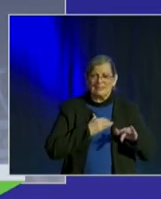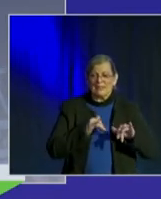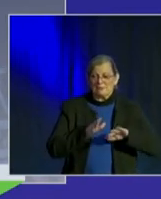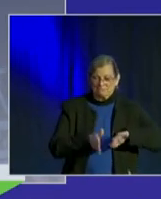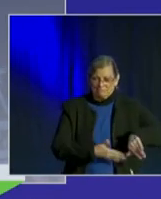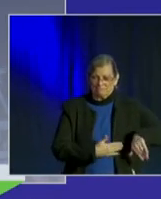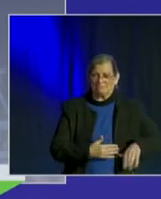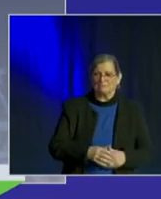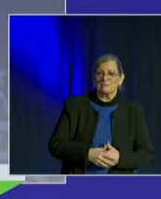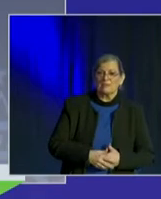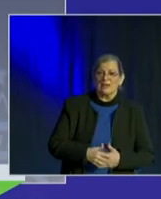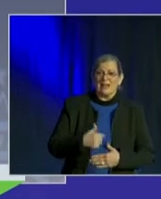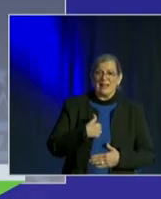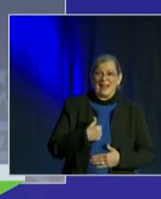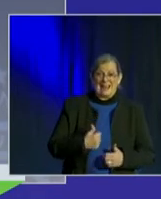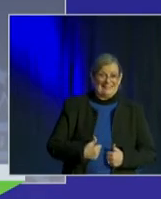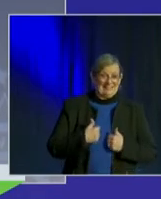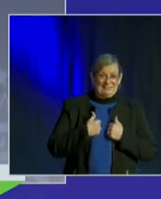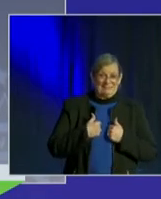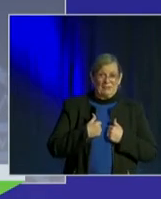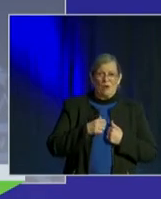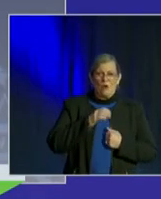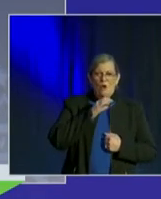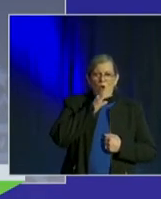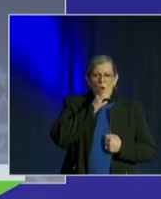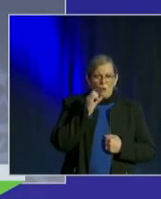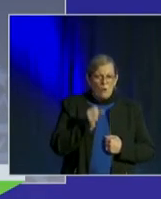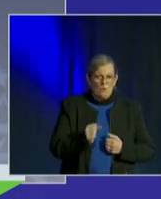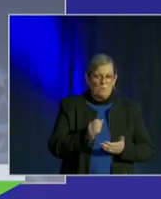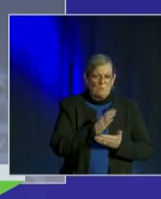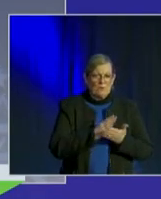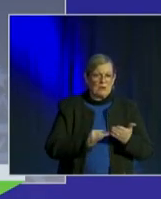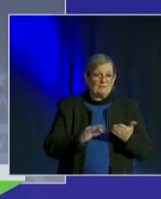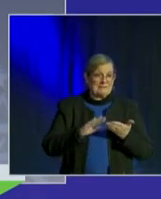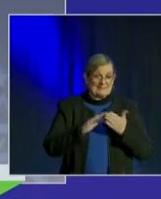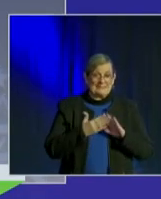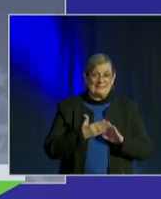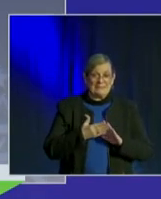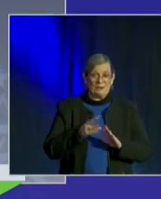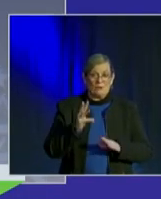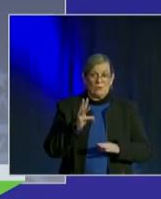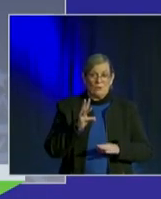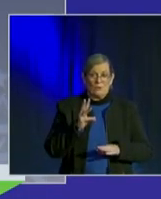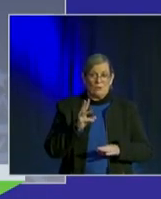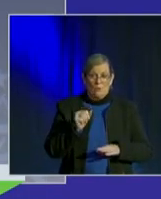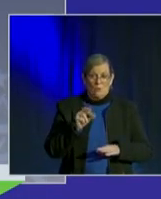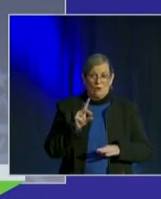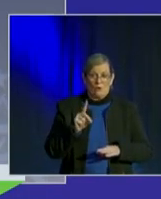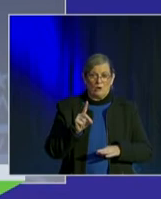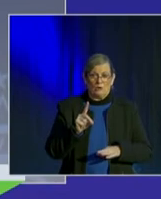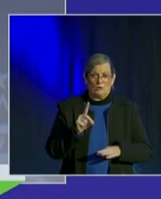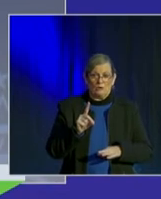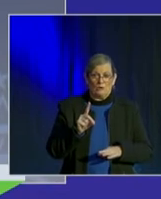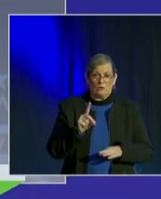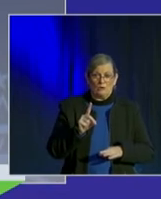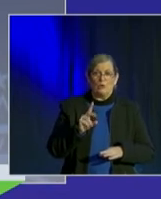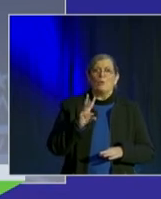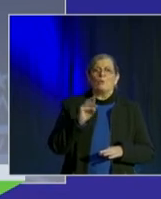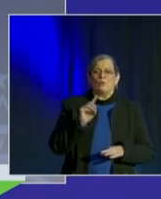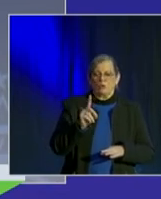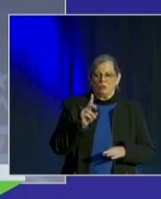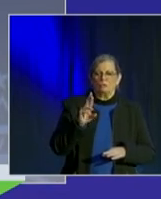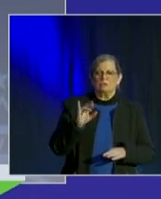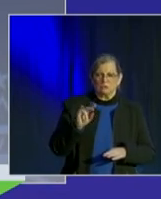I live in an older part of the city in Woodridge. I'm the ANC Commissioner 5CO2, and we've